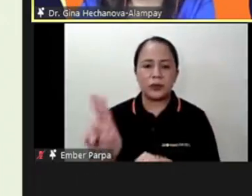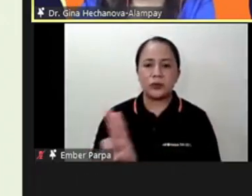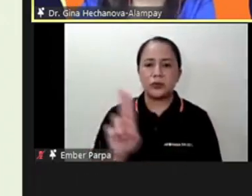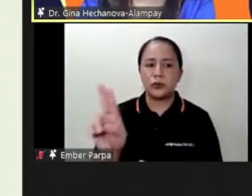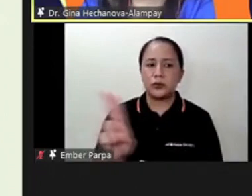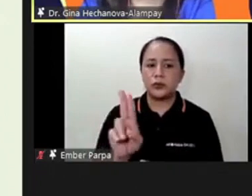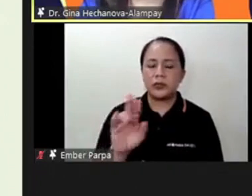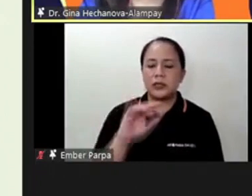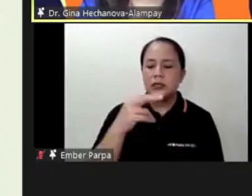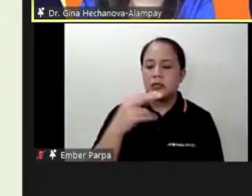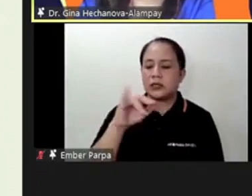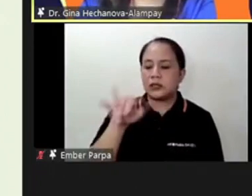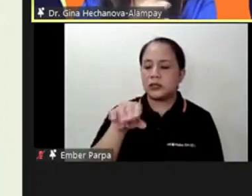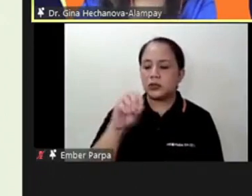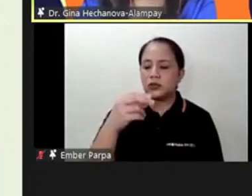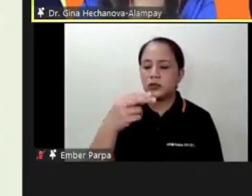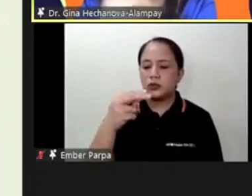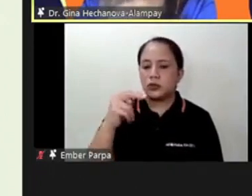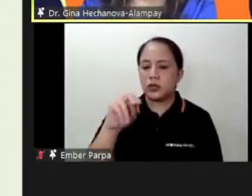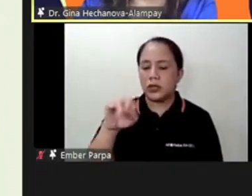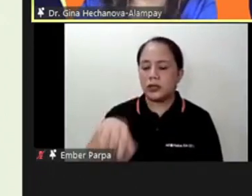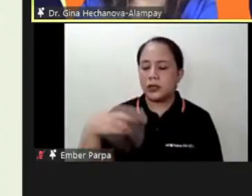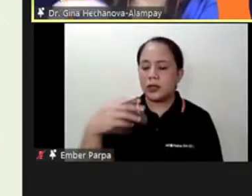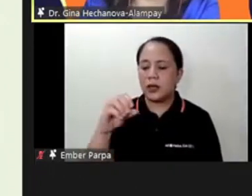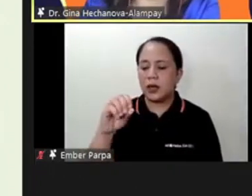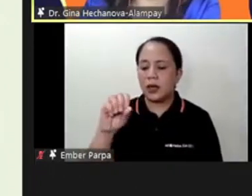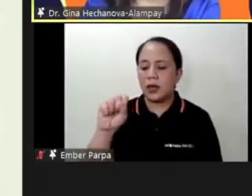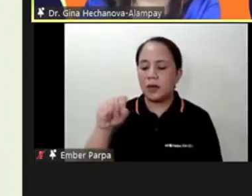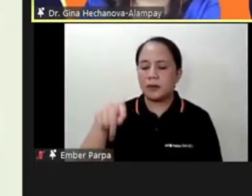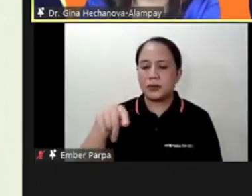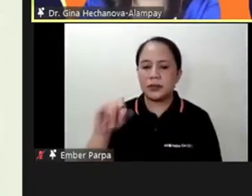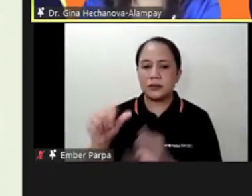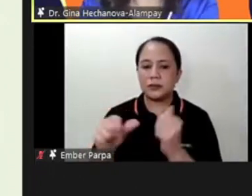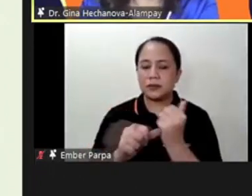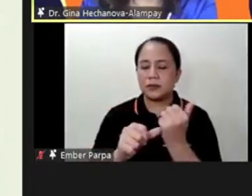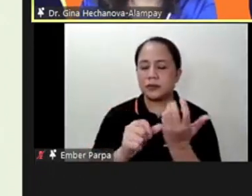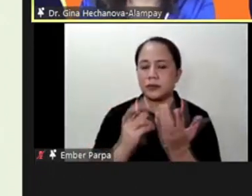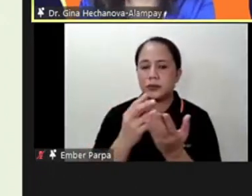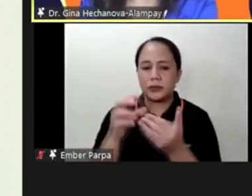Johns Hopkins model of resistance, resilience, and recovery.